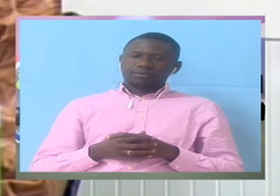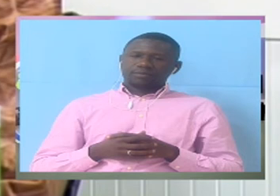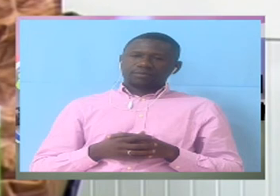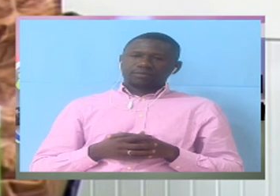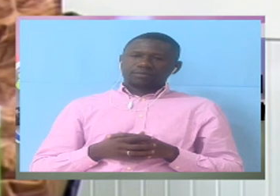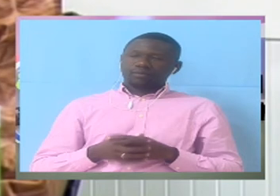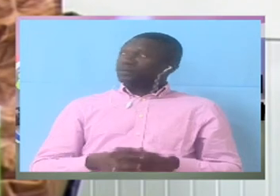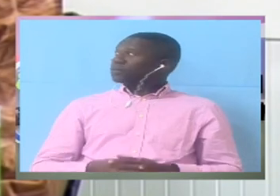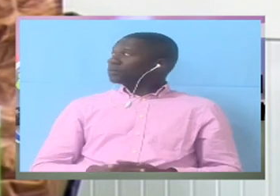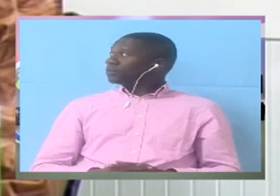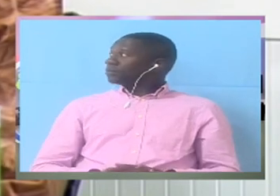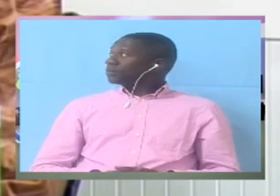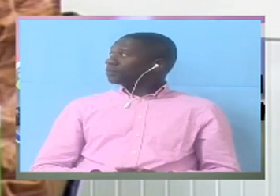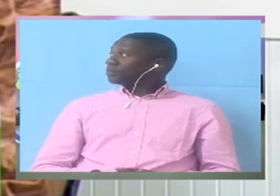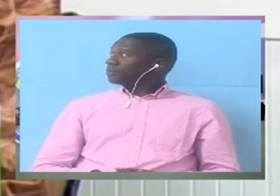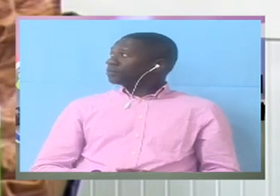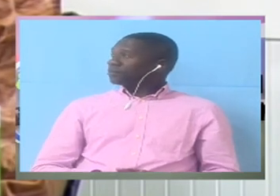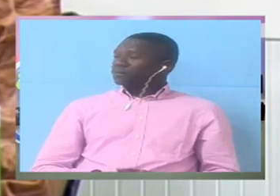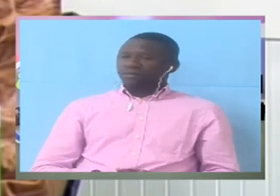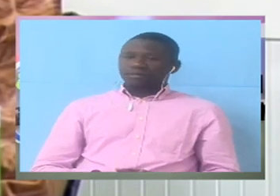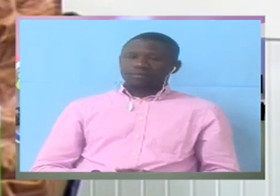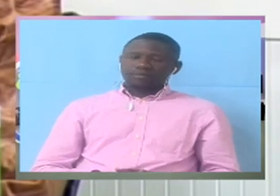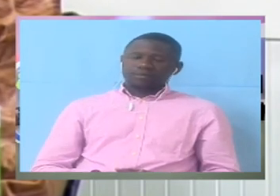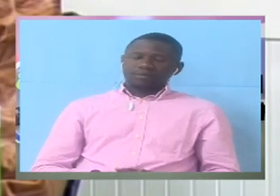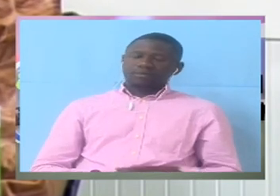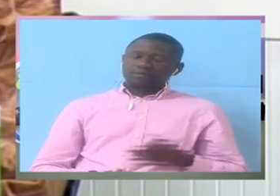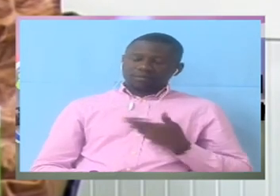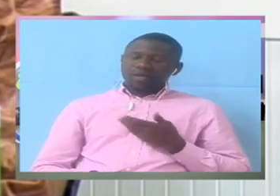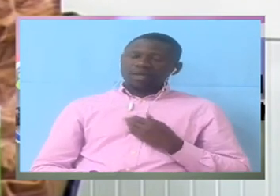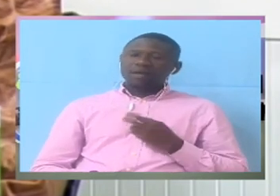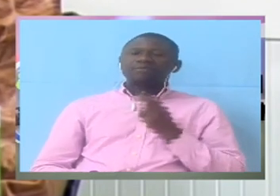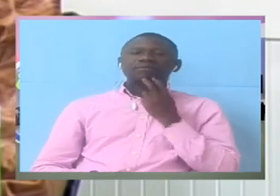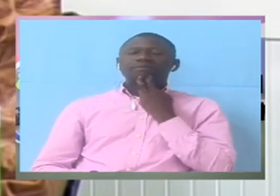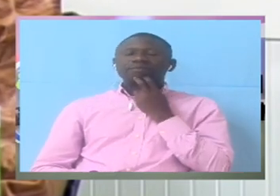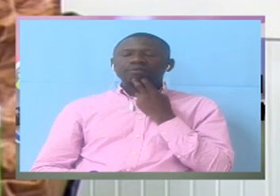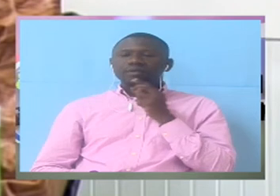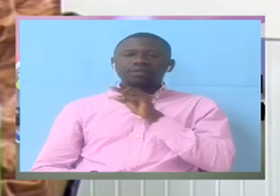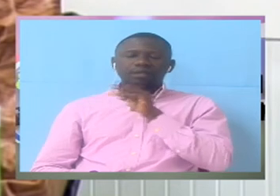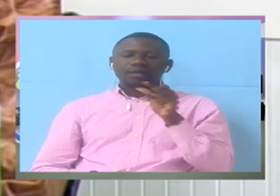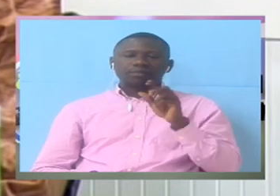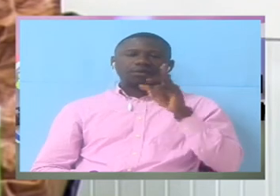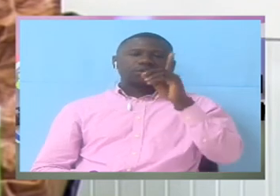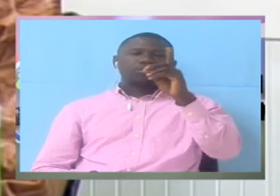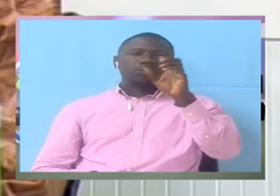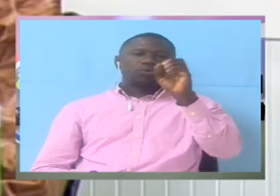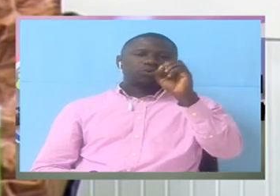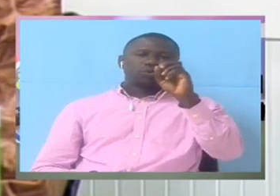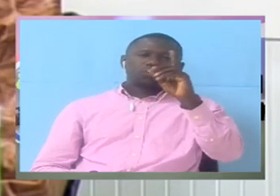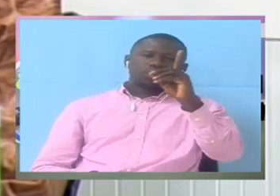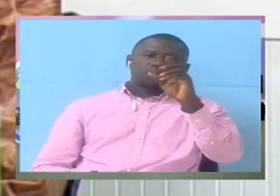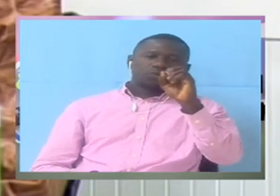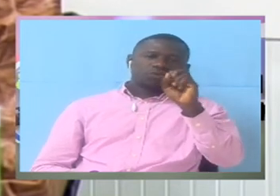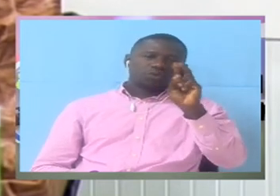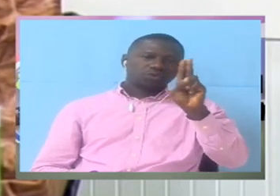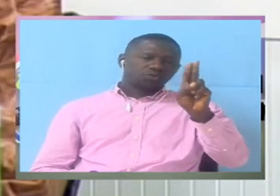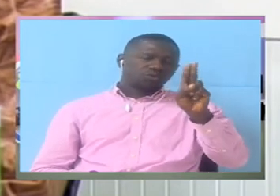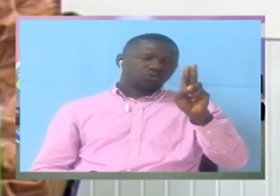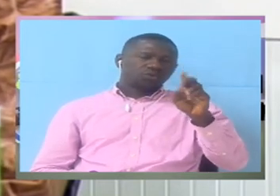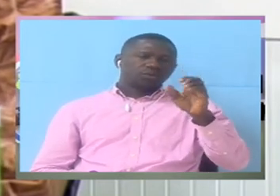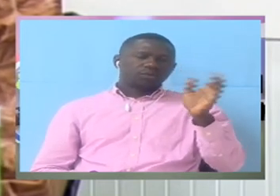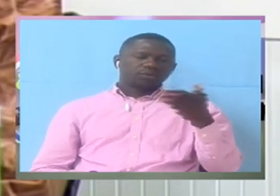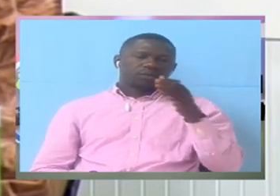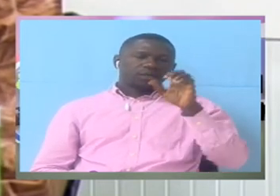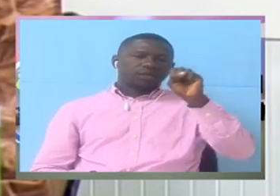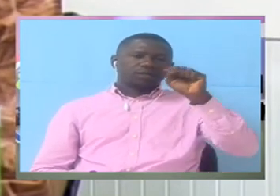1991. Mm-hmm. Now, Barendindo Mela, Ledlem Dudu Sanyang. Well, I had a niece called Dudu Sanyang. Mm-hmm. Well, not I entered in Nasuo